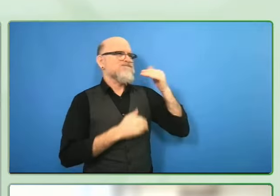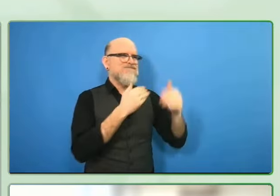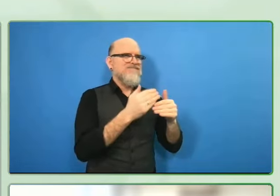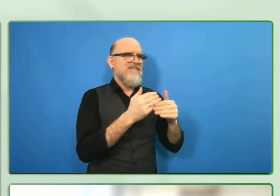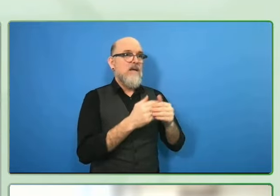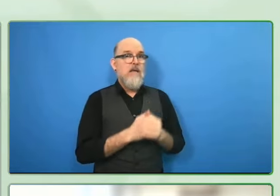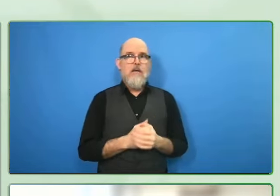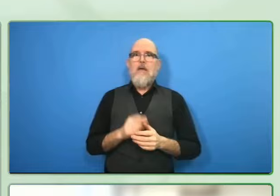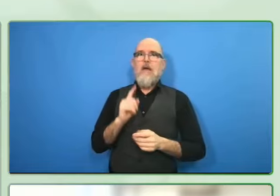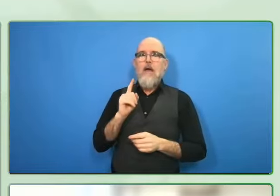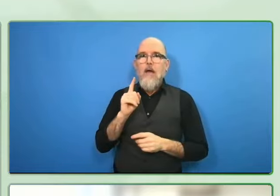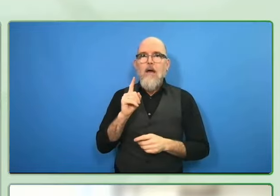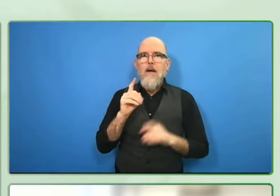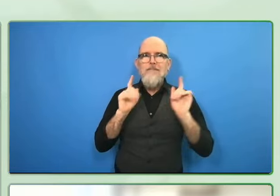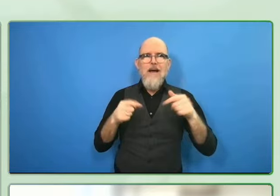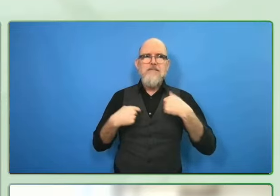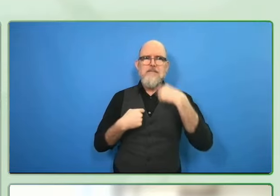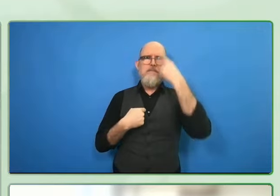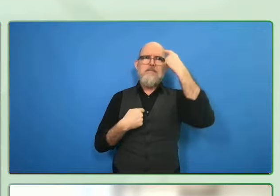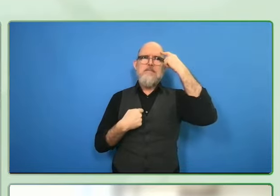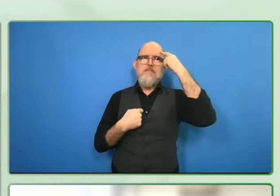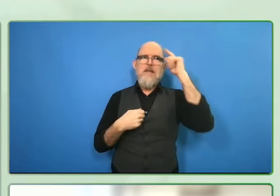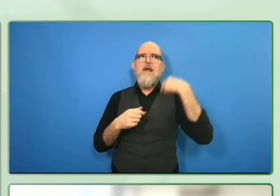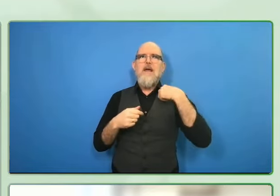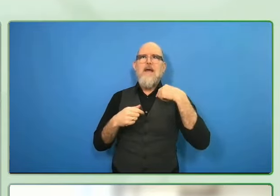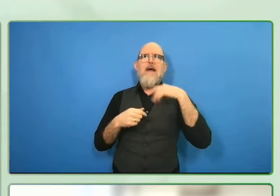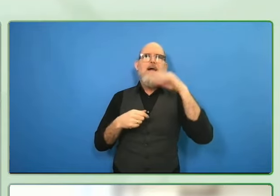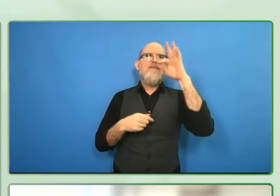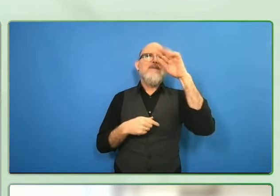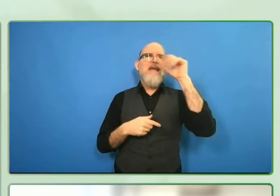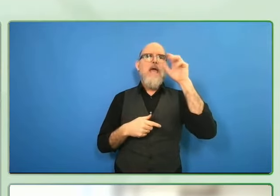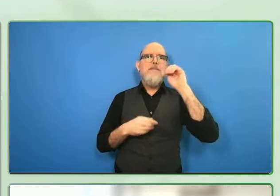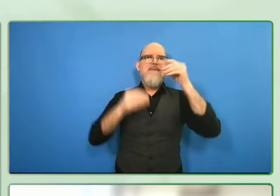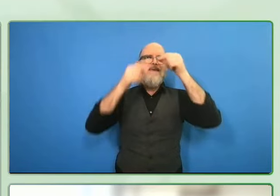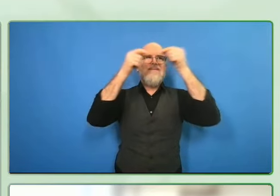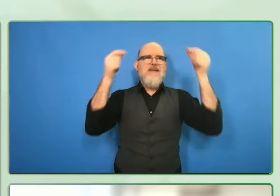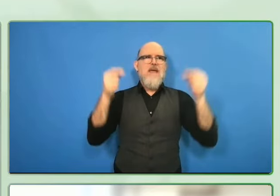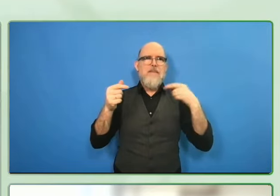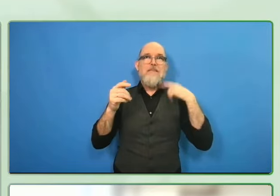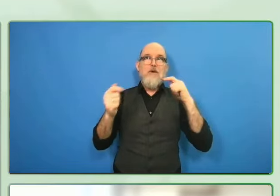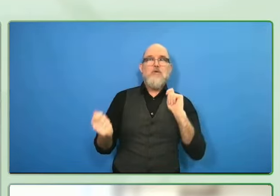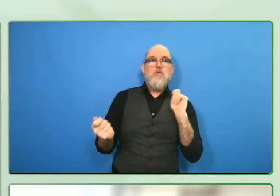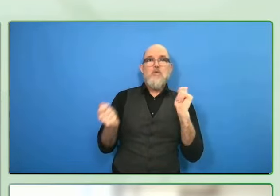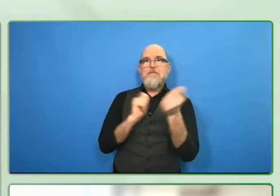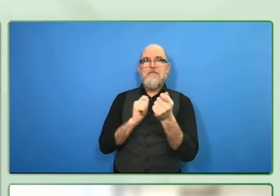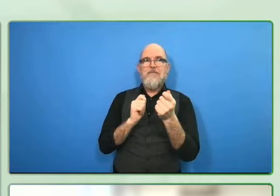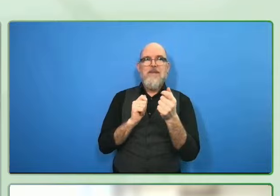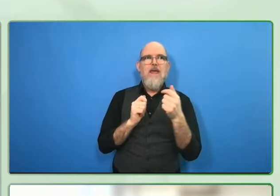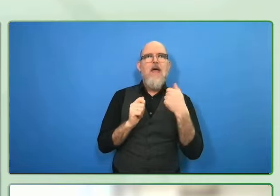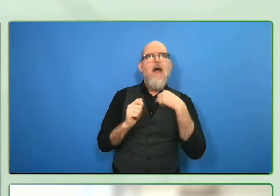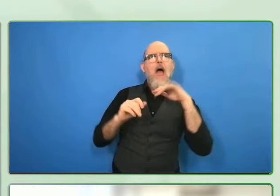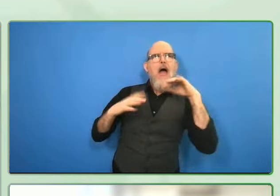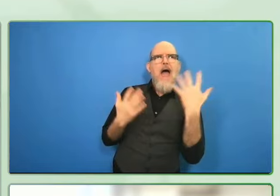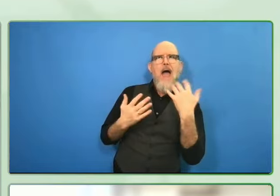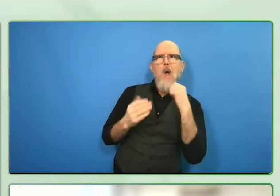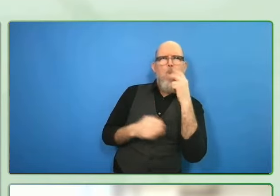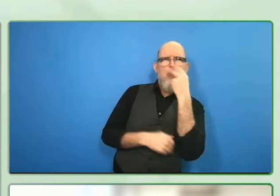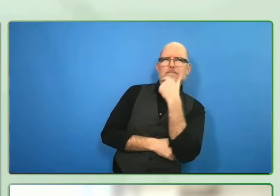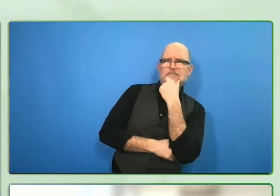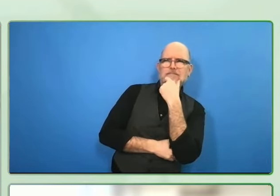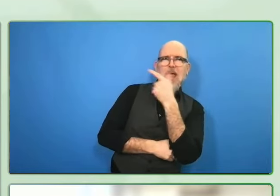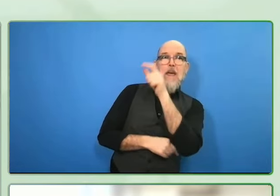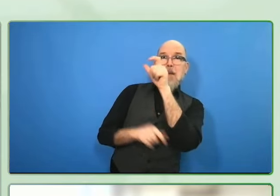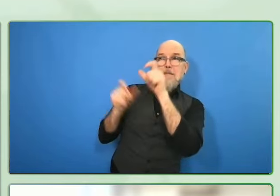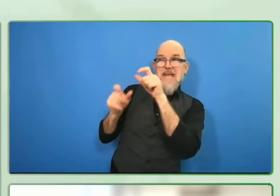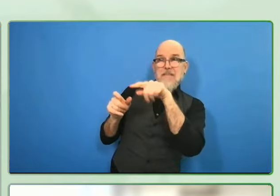talking about adjustment management rather than leaving employees with disabilities at